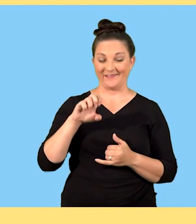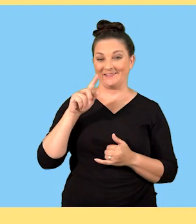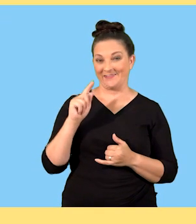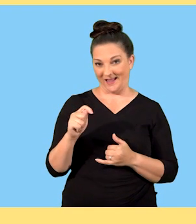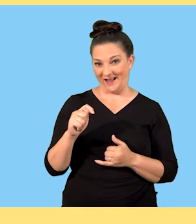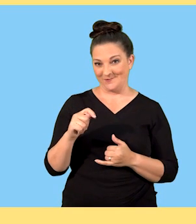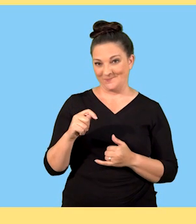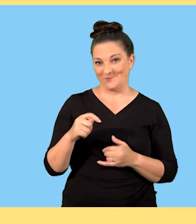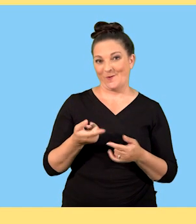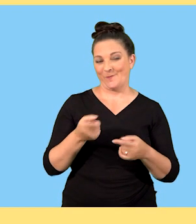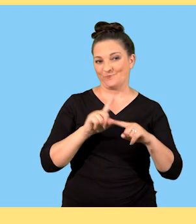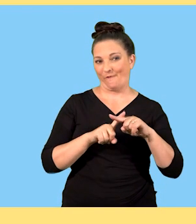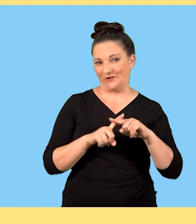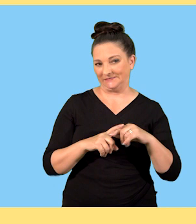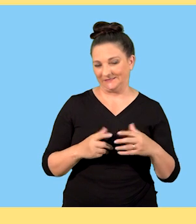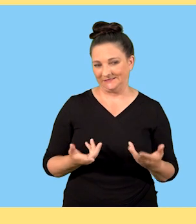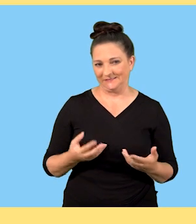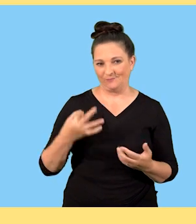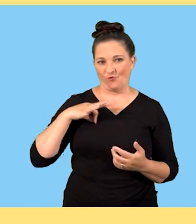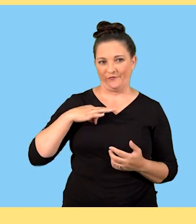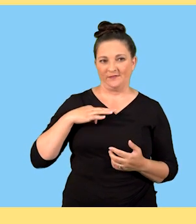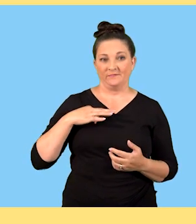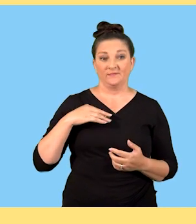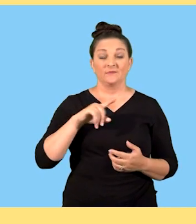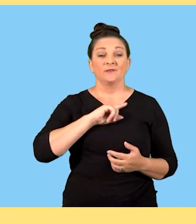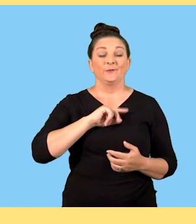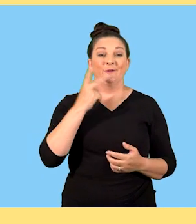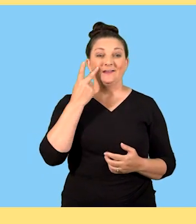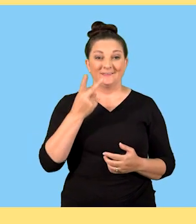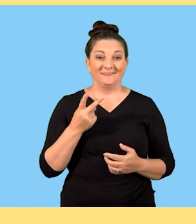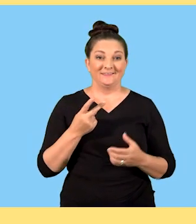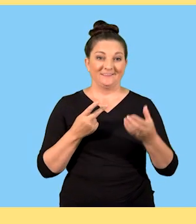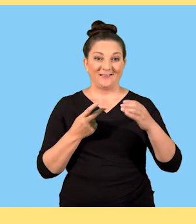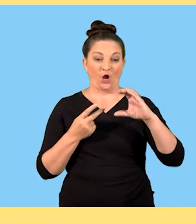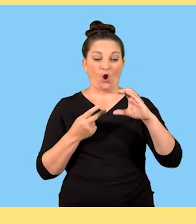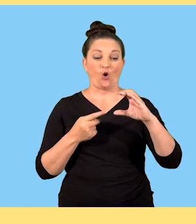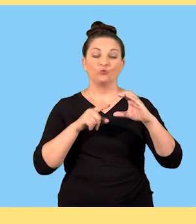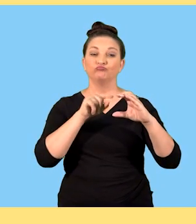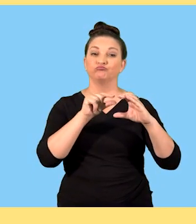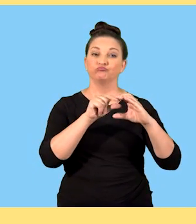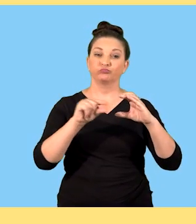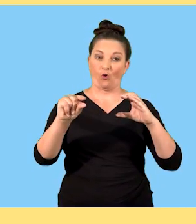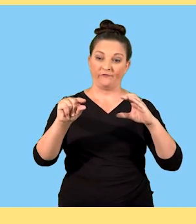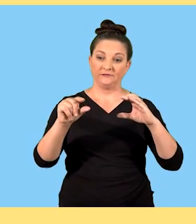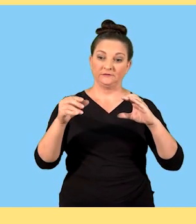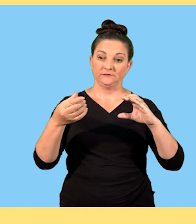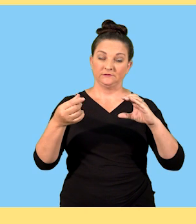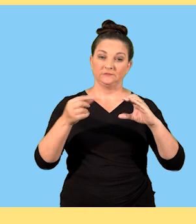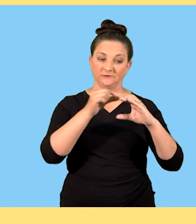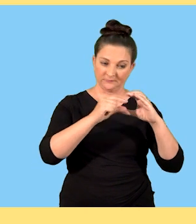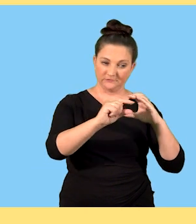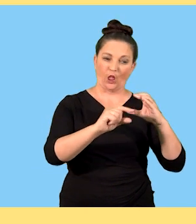profit, I will come and add it now to my capital. That's why you see here, I say profit and